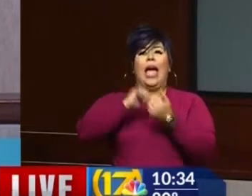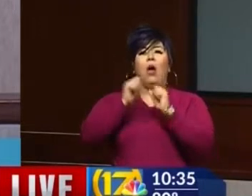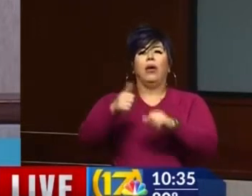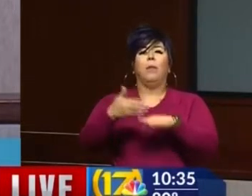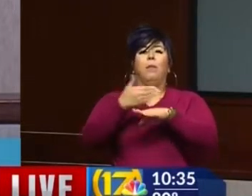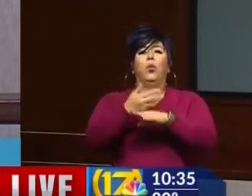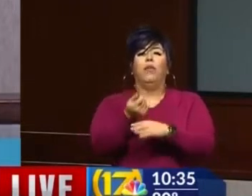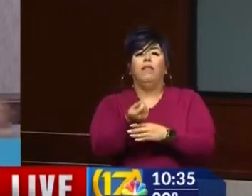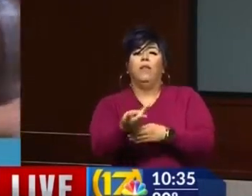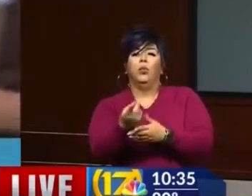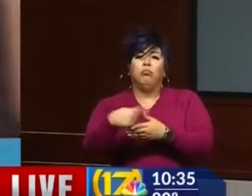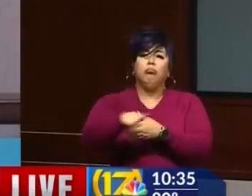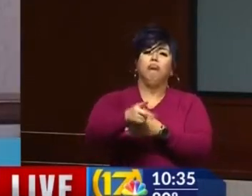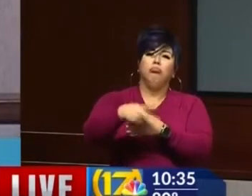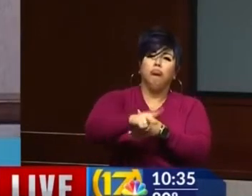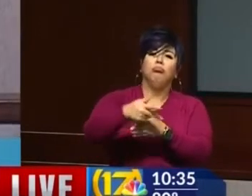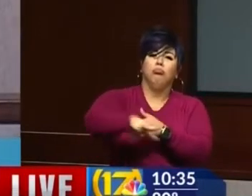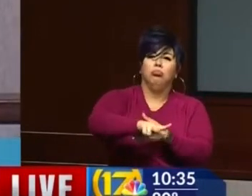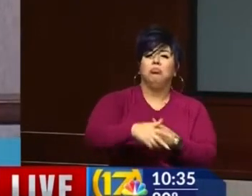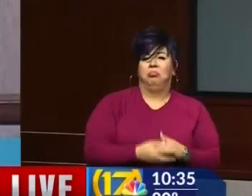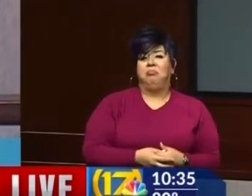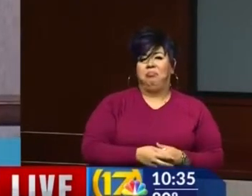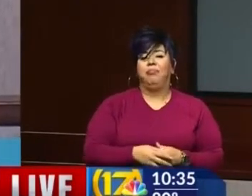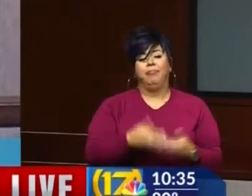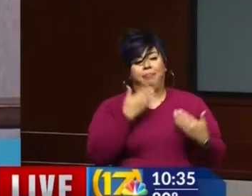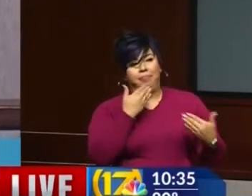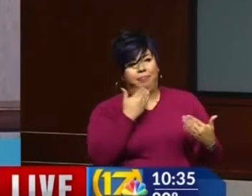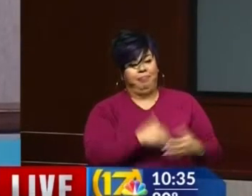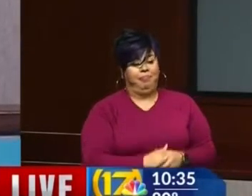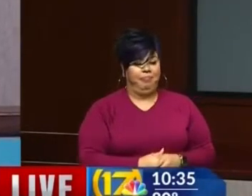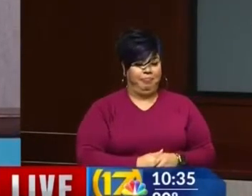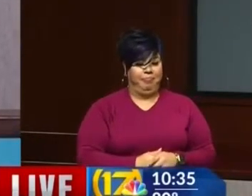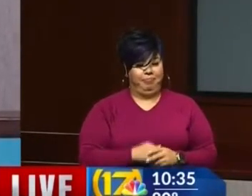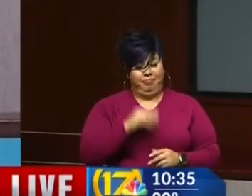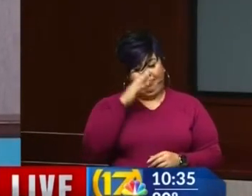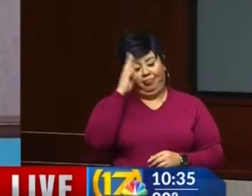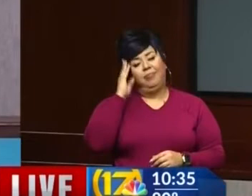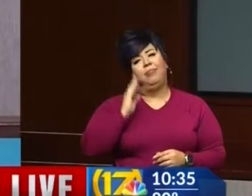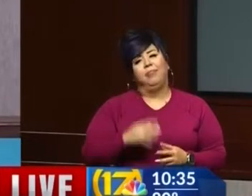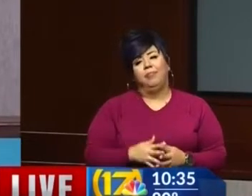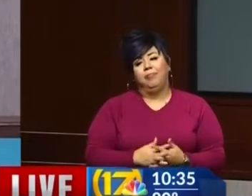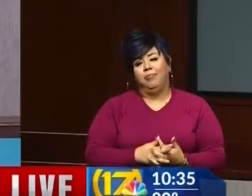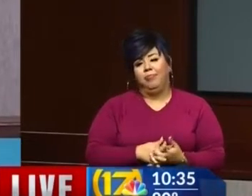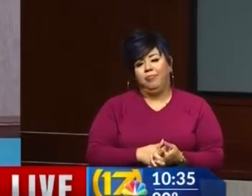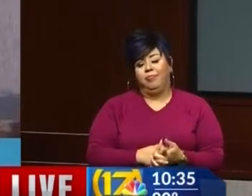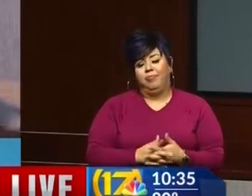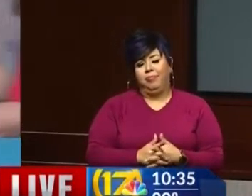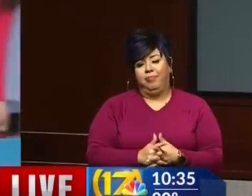All right, thank you.